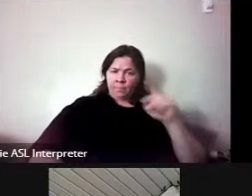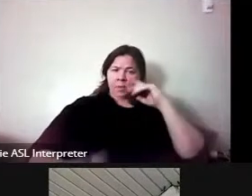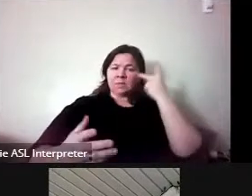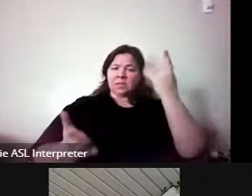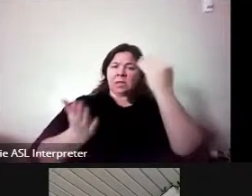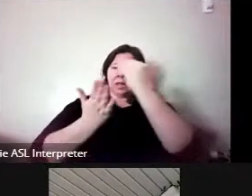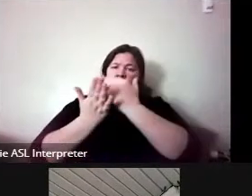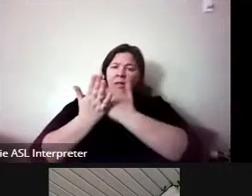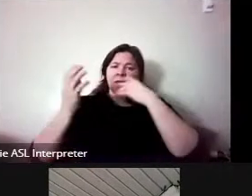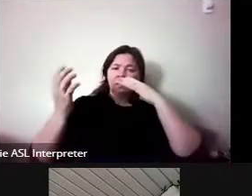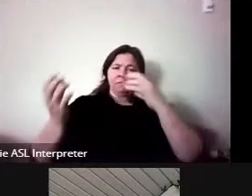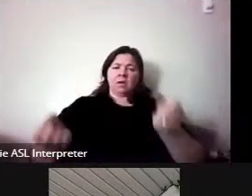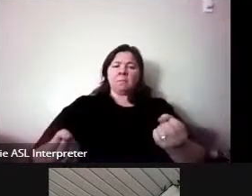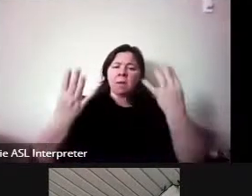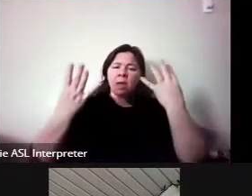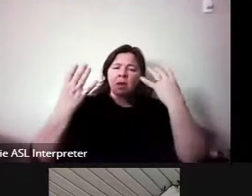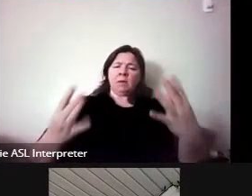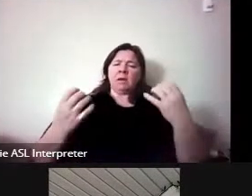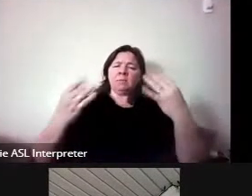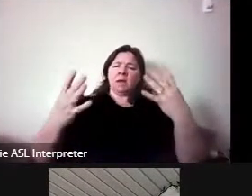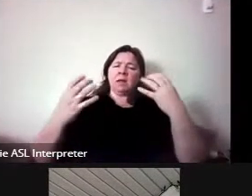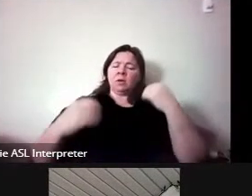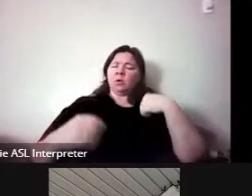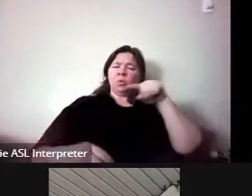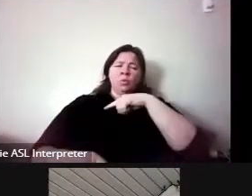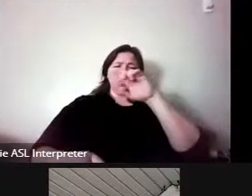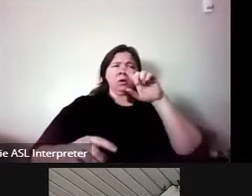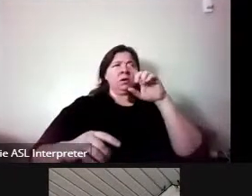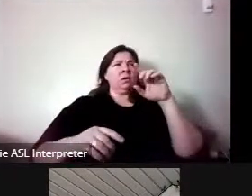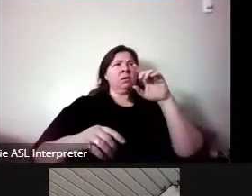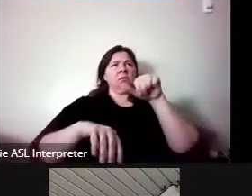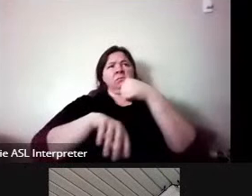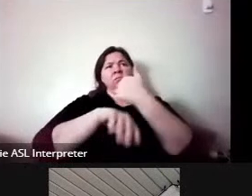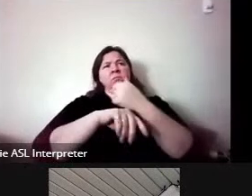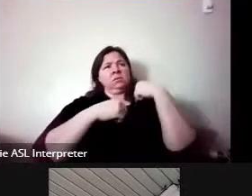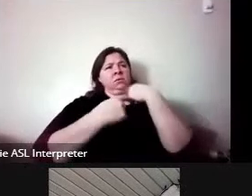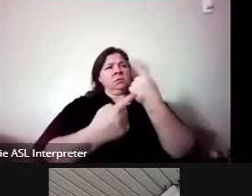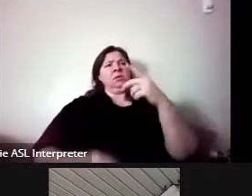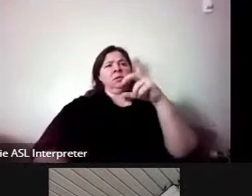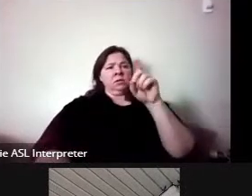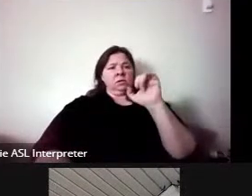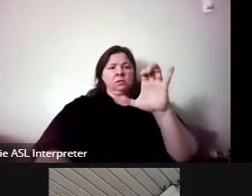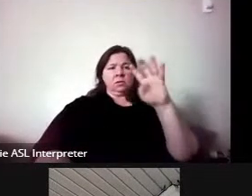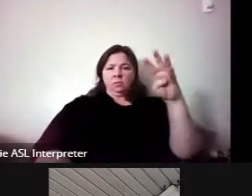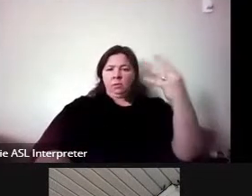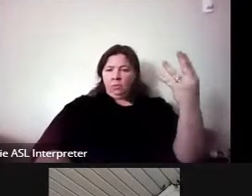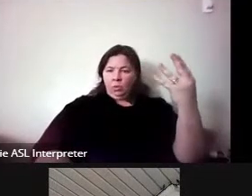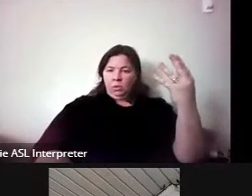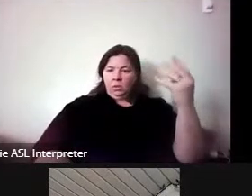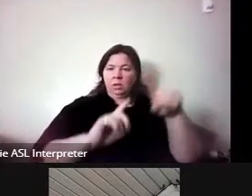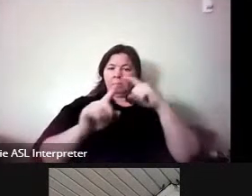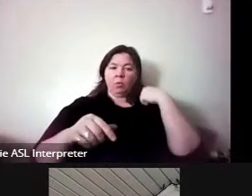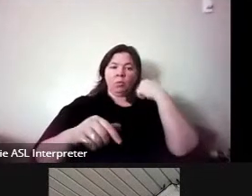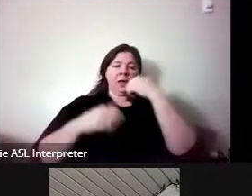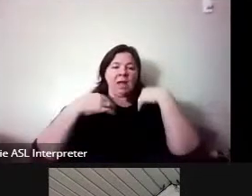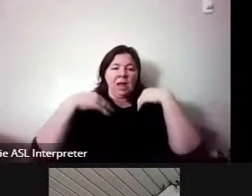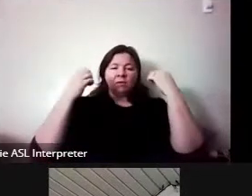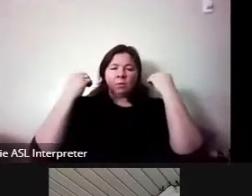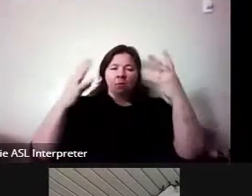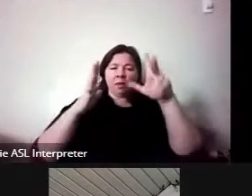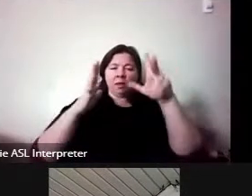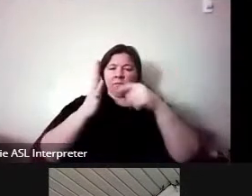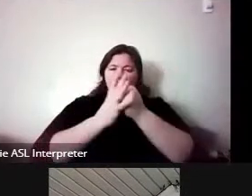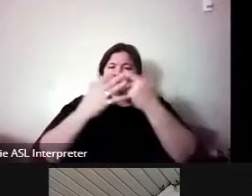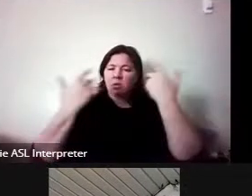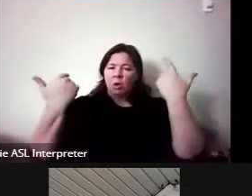of several, many. We only been around since December 4th, but we have so many videos out